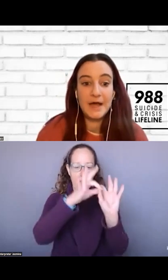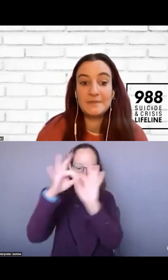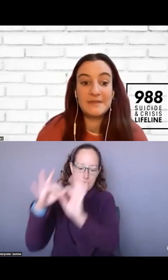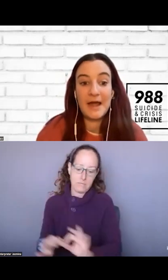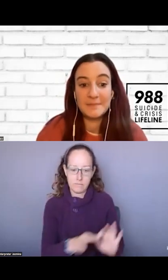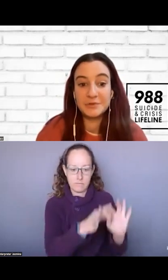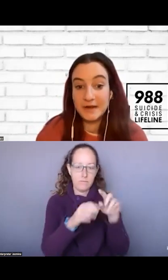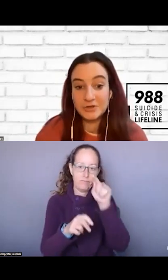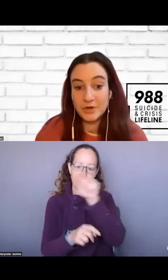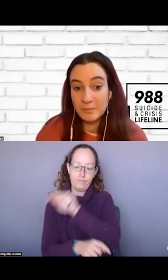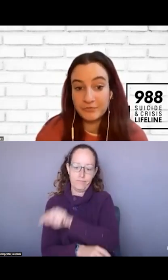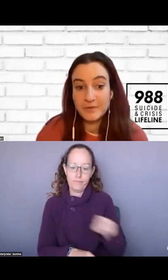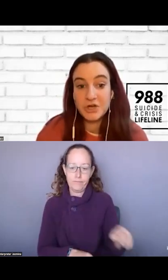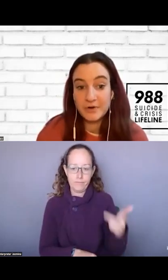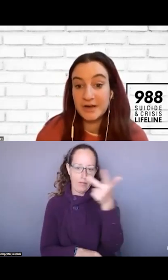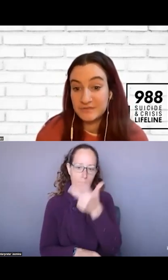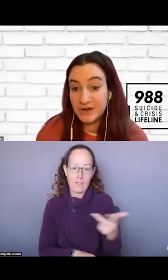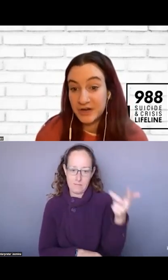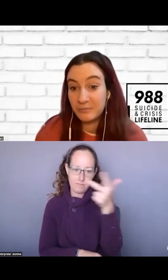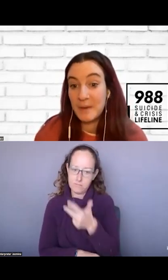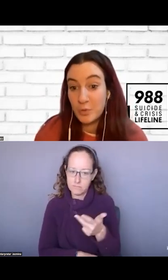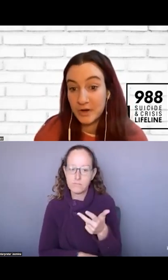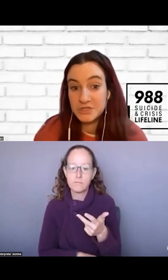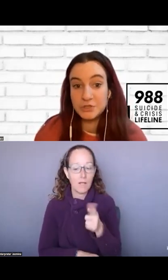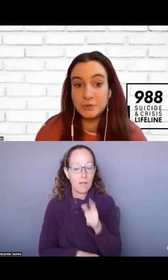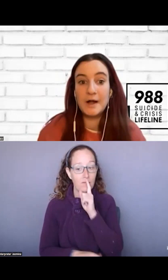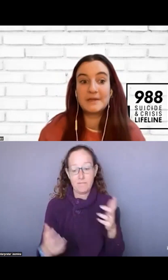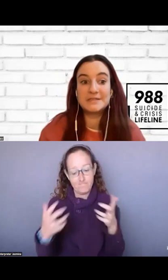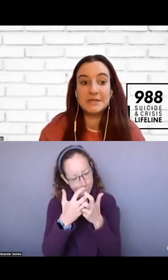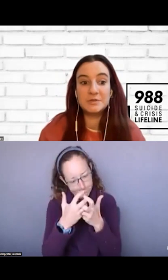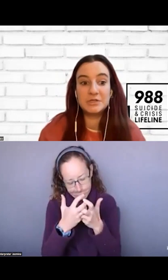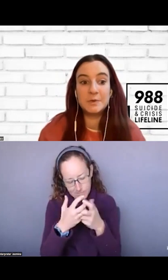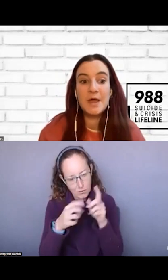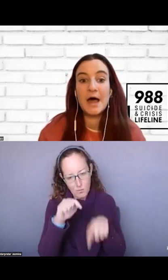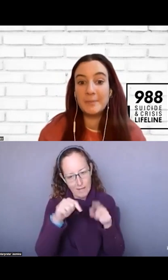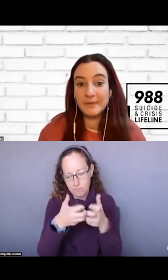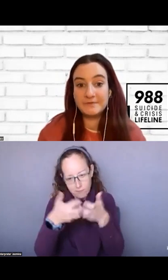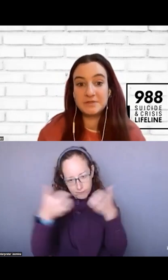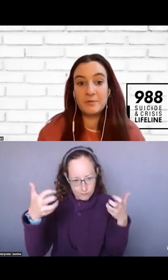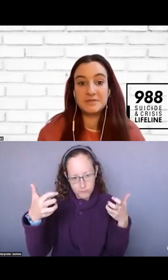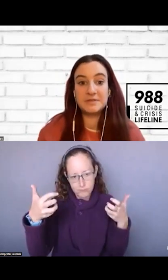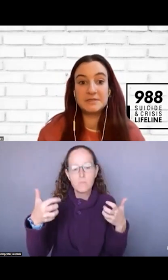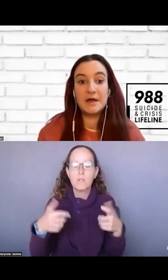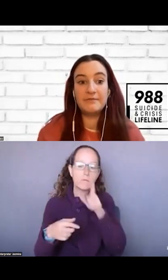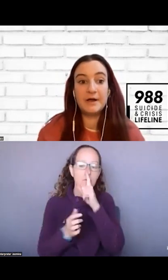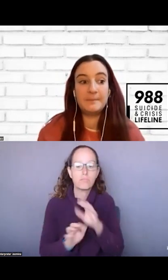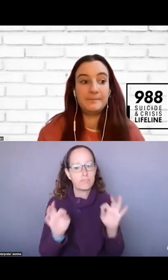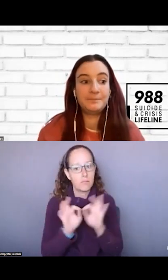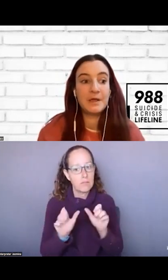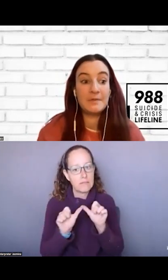And yeah, they are absolutely inextricable from each other, and it is very important to continue to uplift the voices